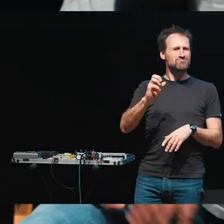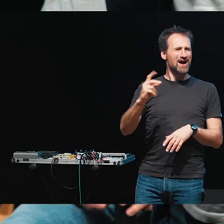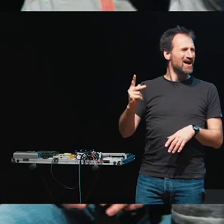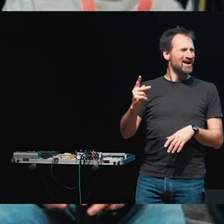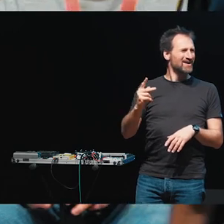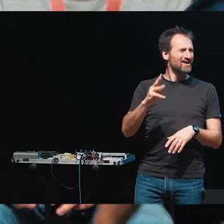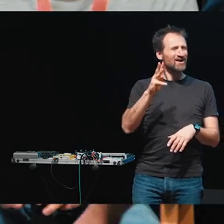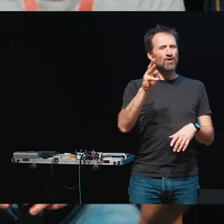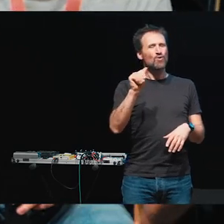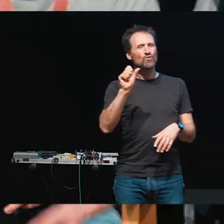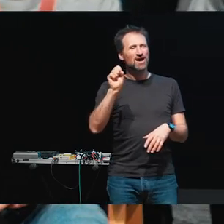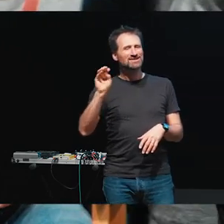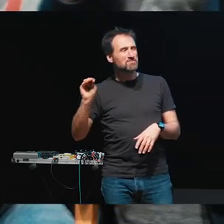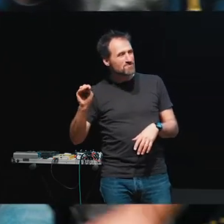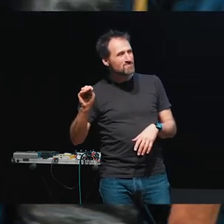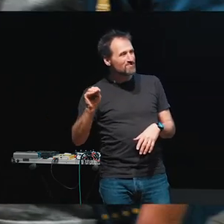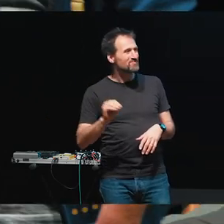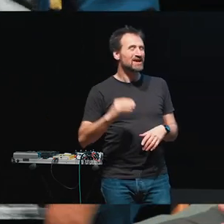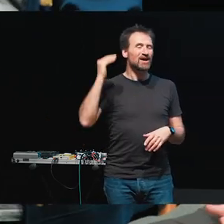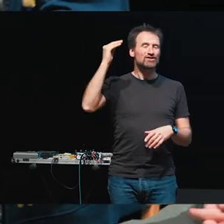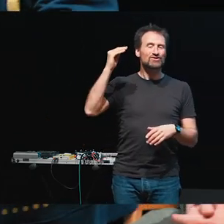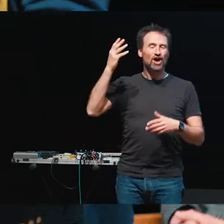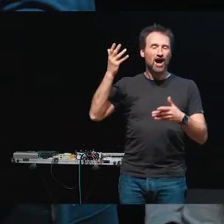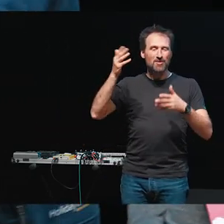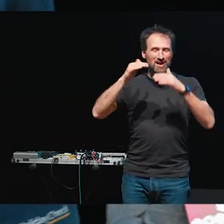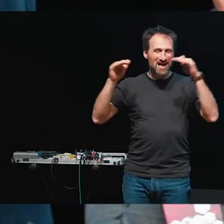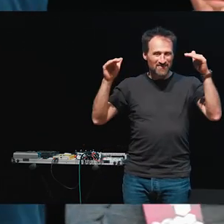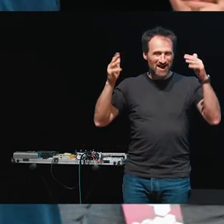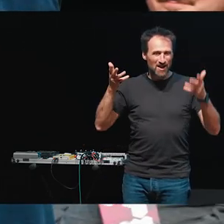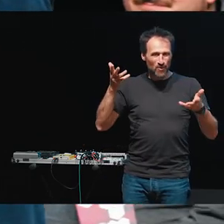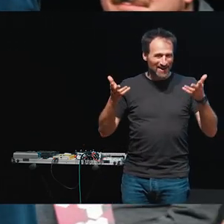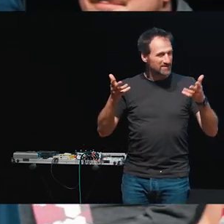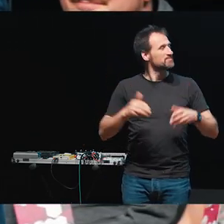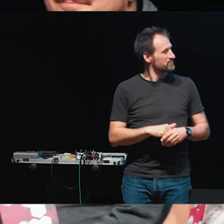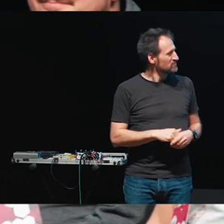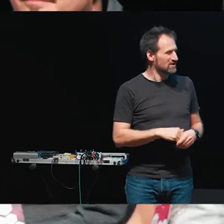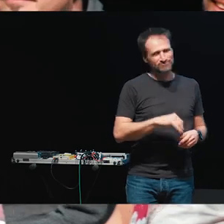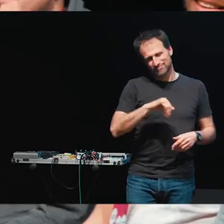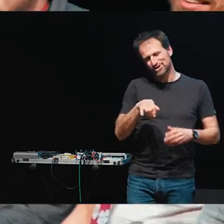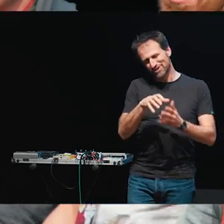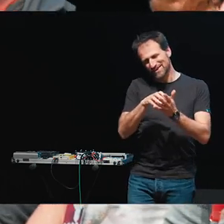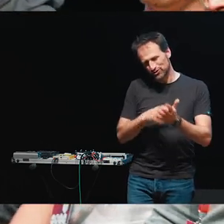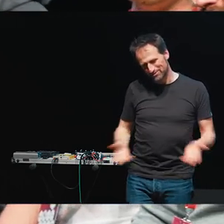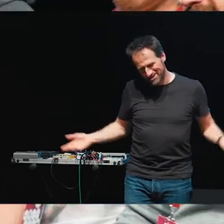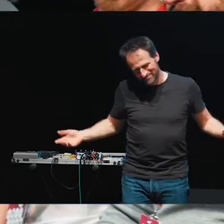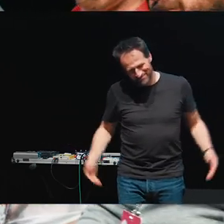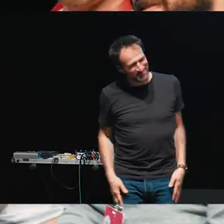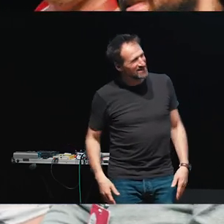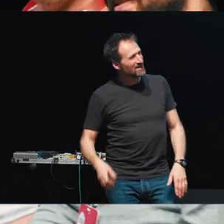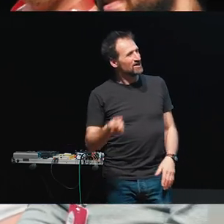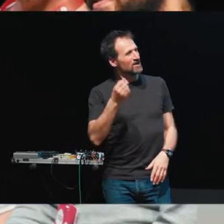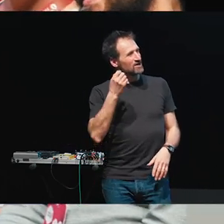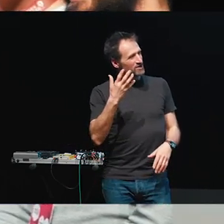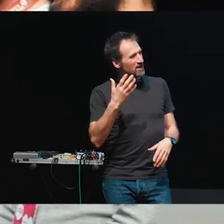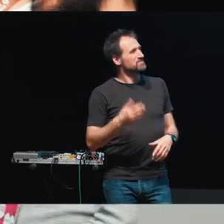WASM? Was it top level await? So all JavaScript. And I mean, there was stuff I didn't understand. So